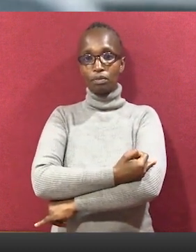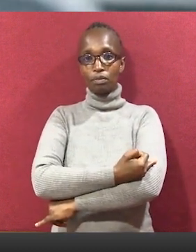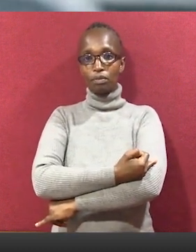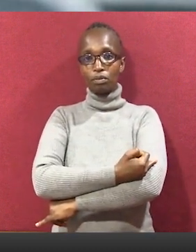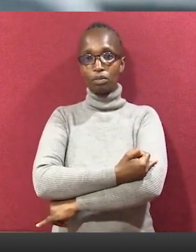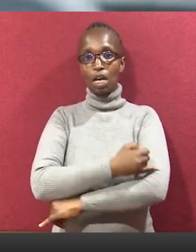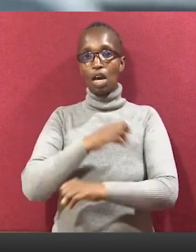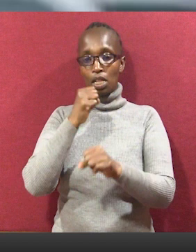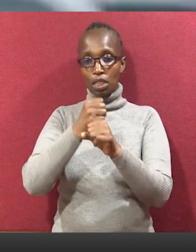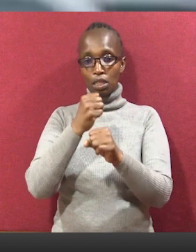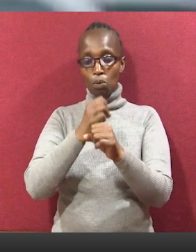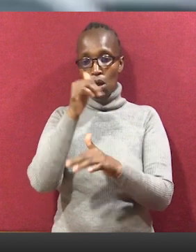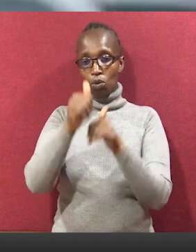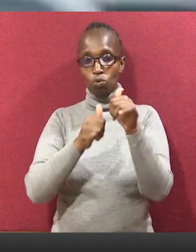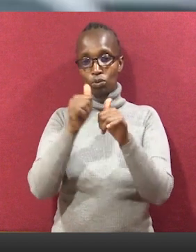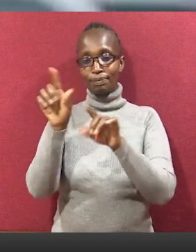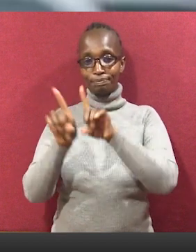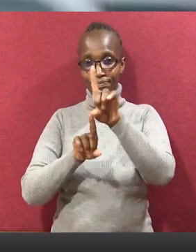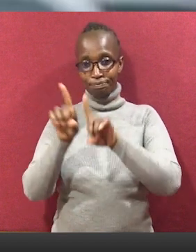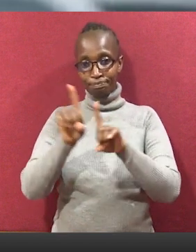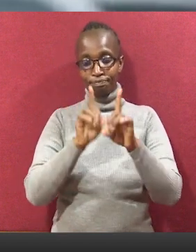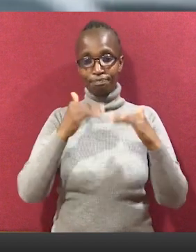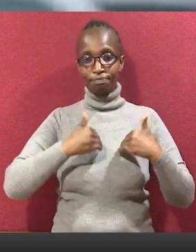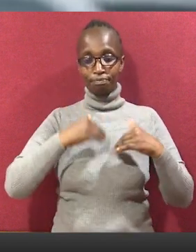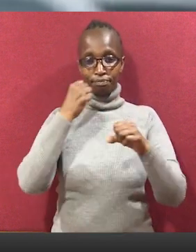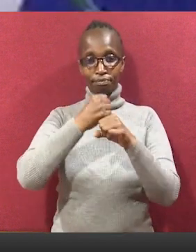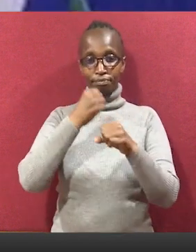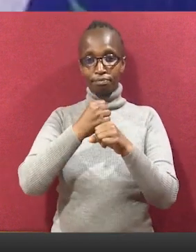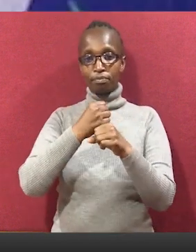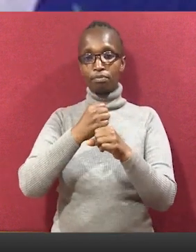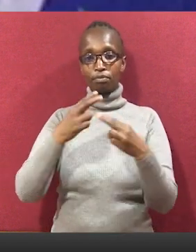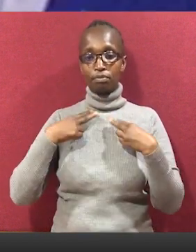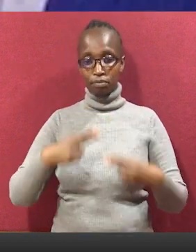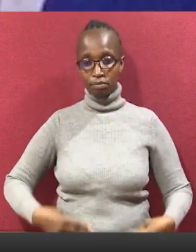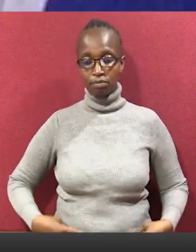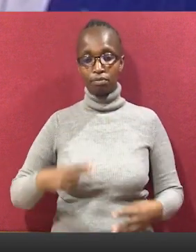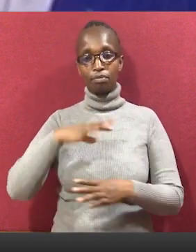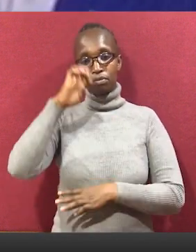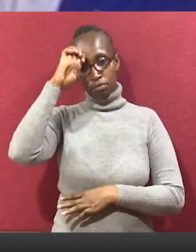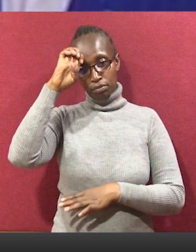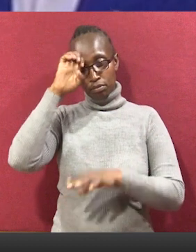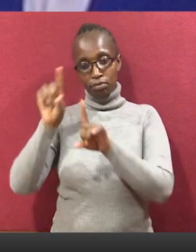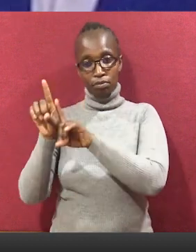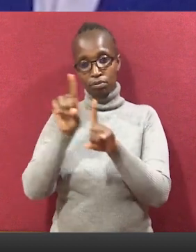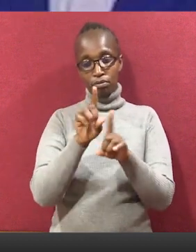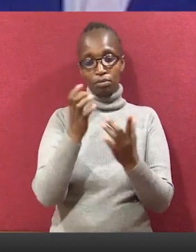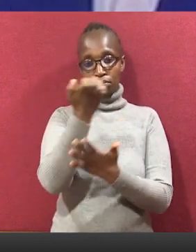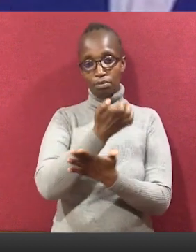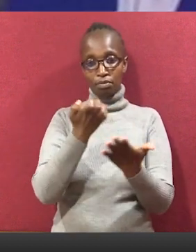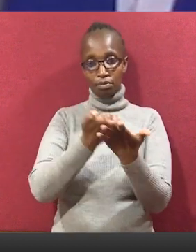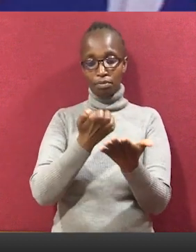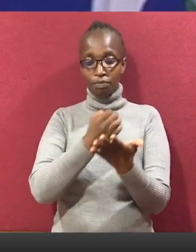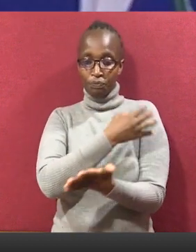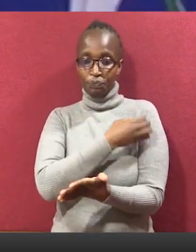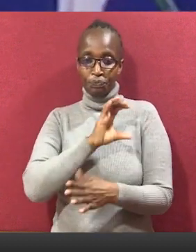It's fantastic to see the work that Safaricom has done, Safaricom Foundation has done in health, in education, and